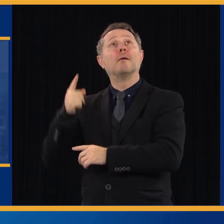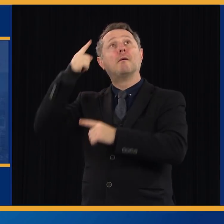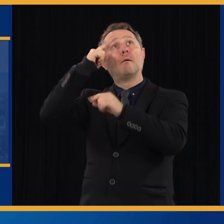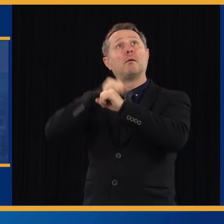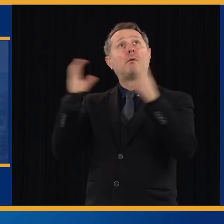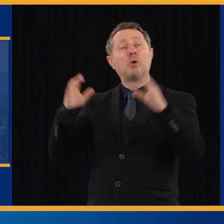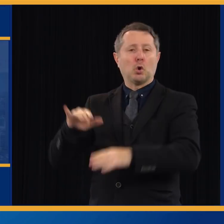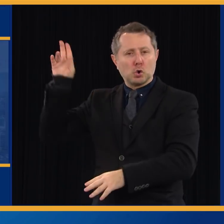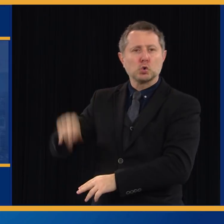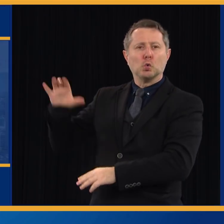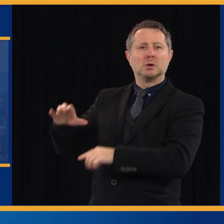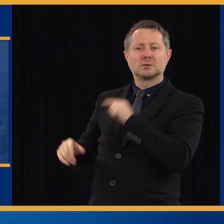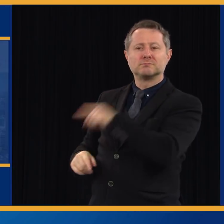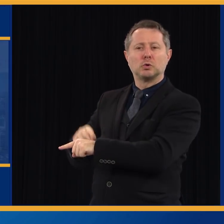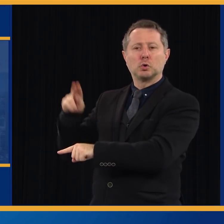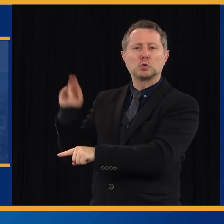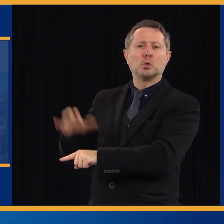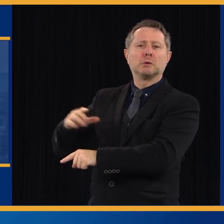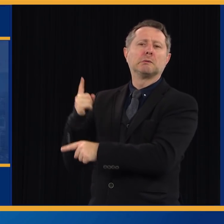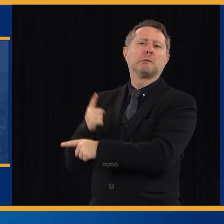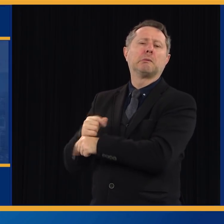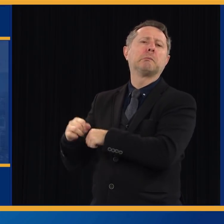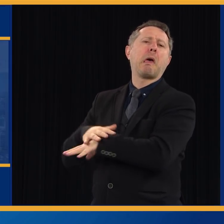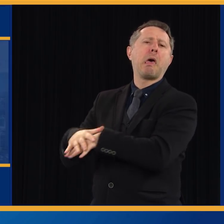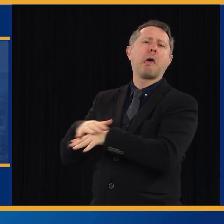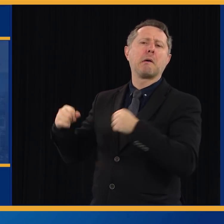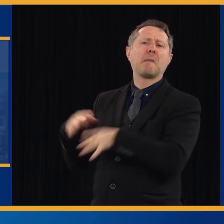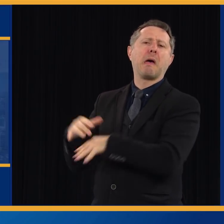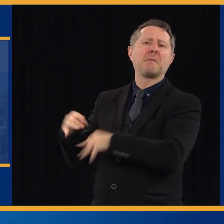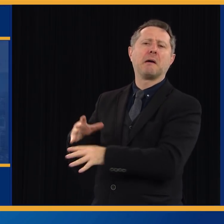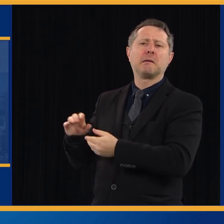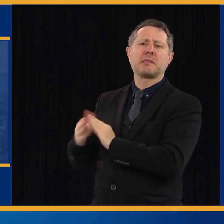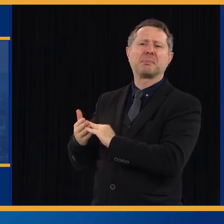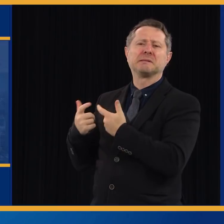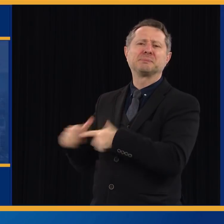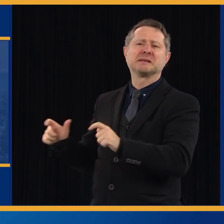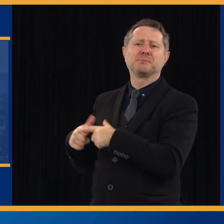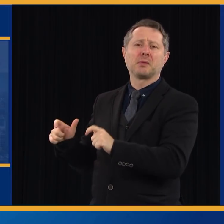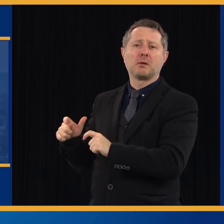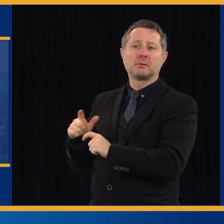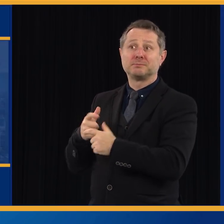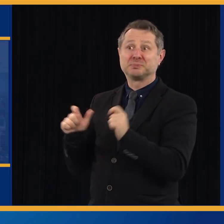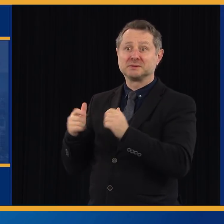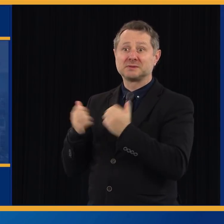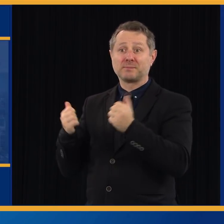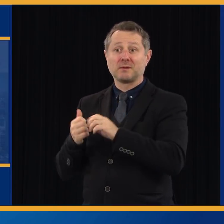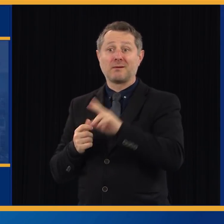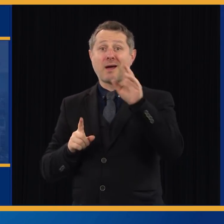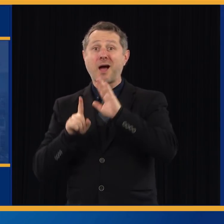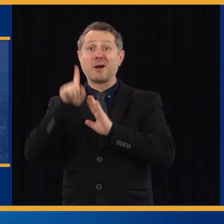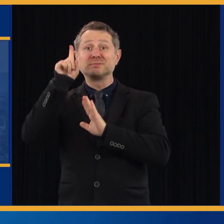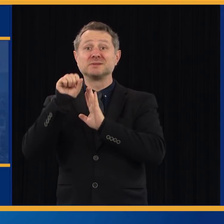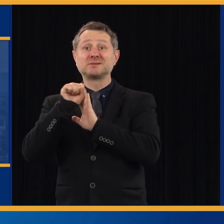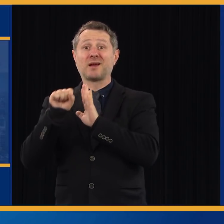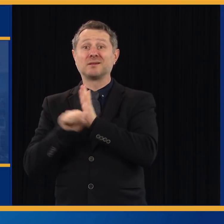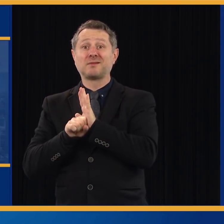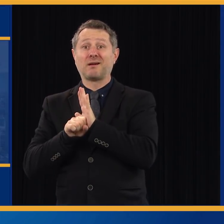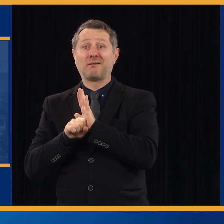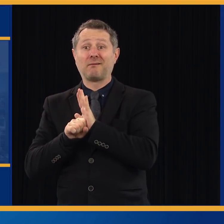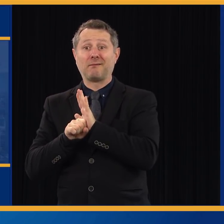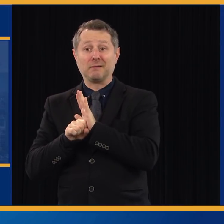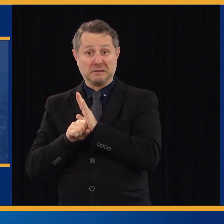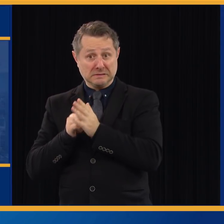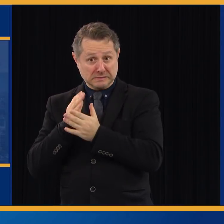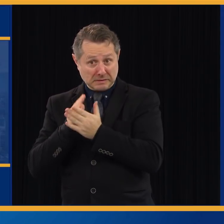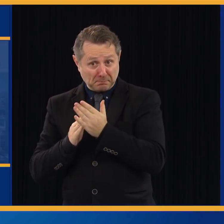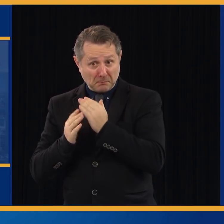places on the globe. You also have upstate New York, where in some counties you have more cows than people.